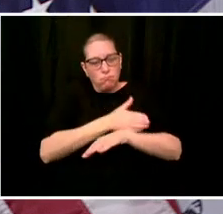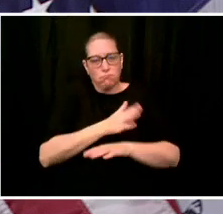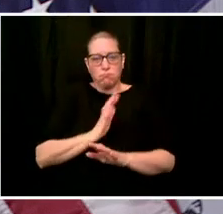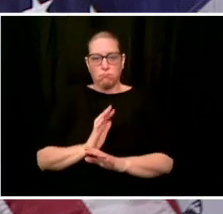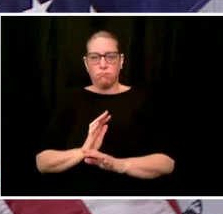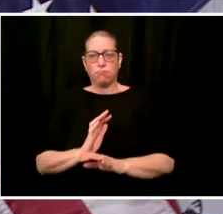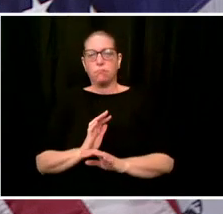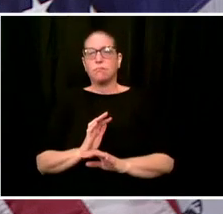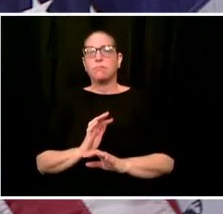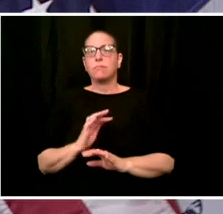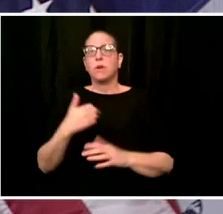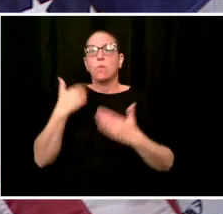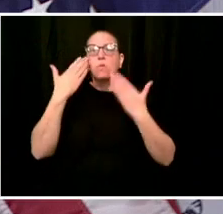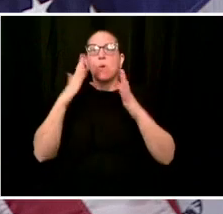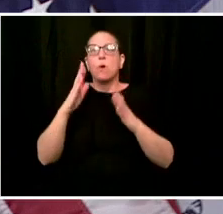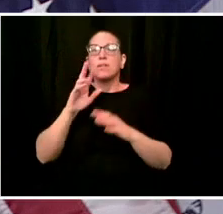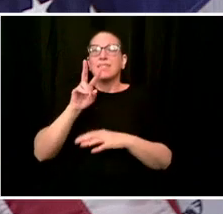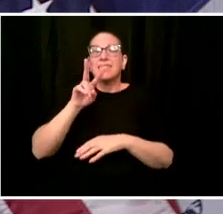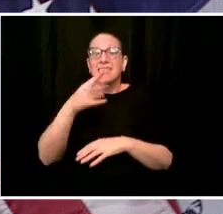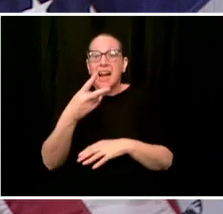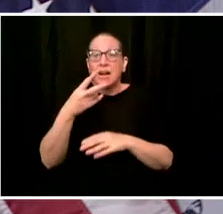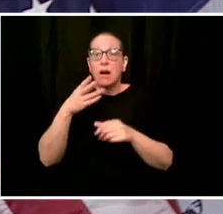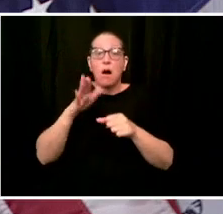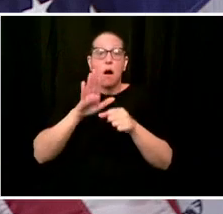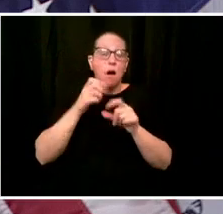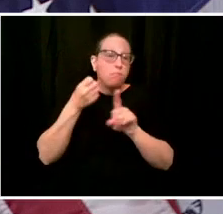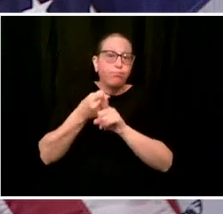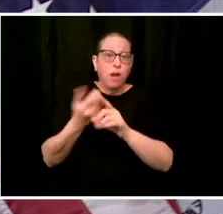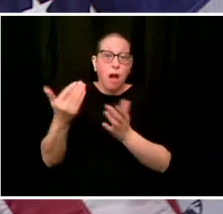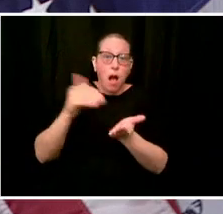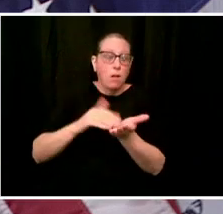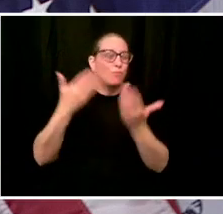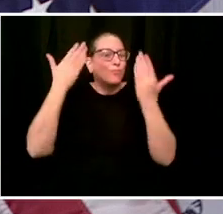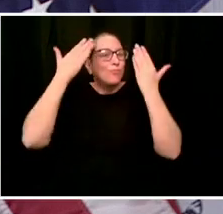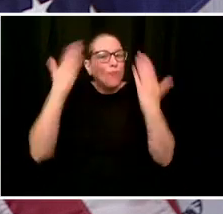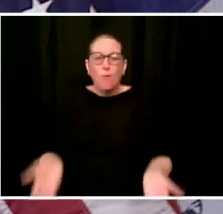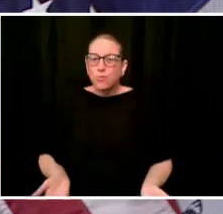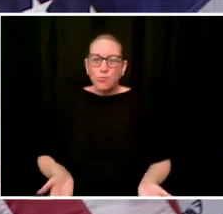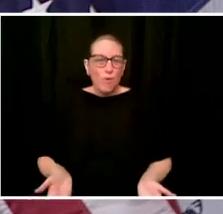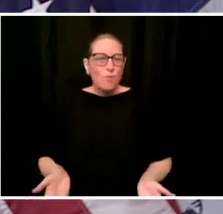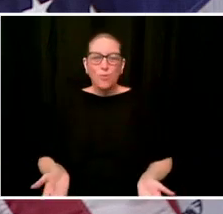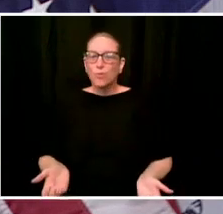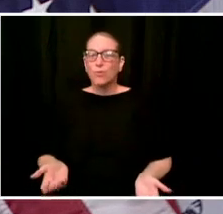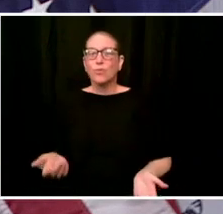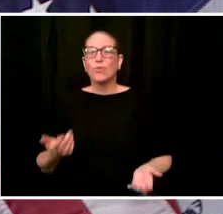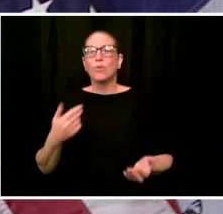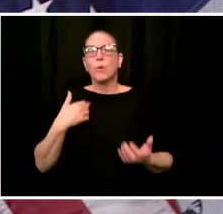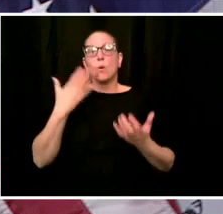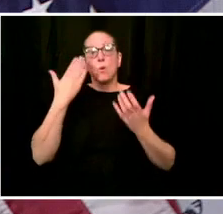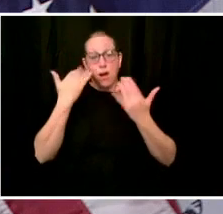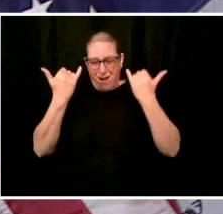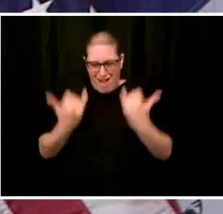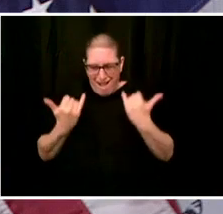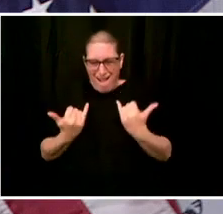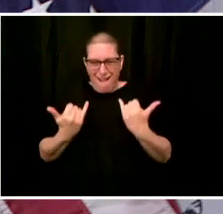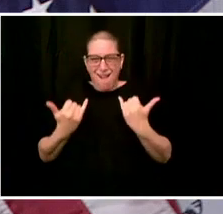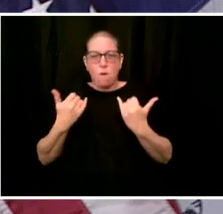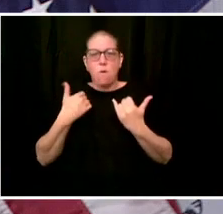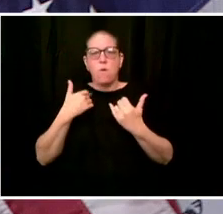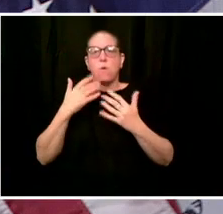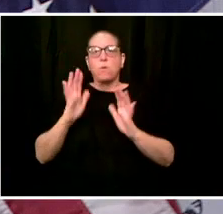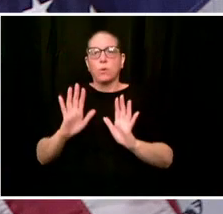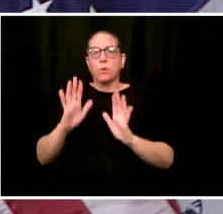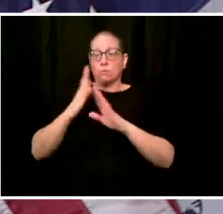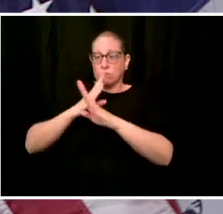second wave out there, but we sure as hell know what we have to do to save lives right now and to prepare ourselves best in case there is